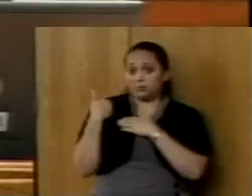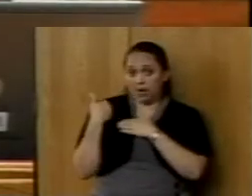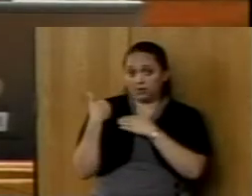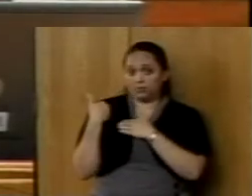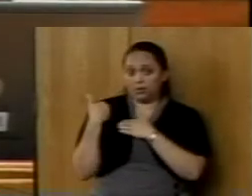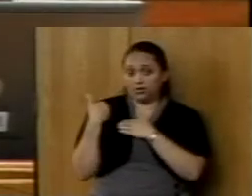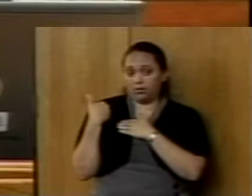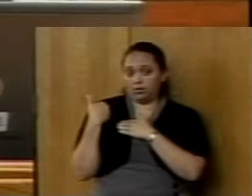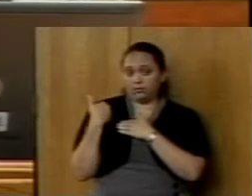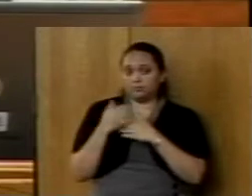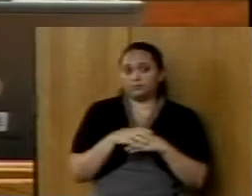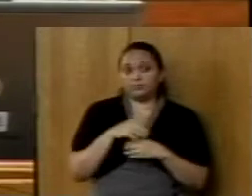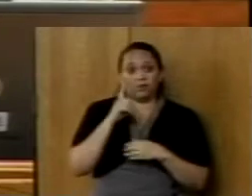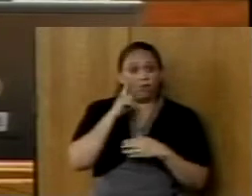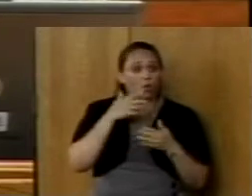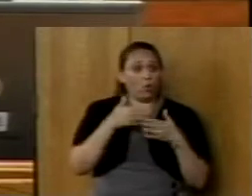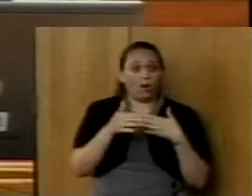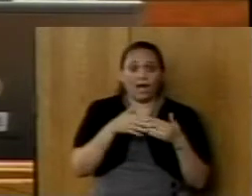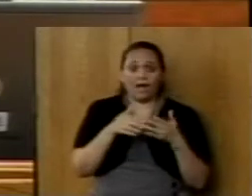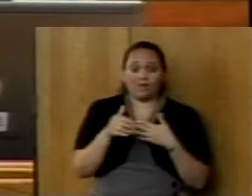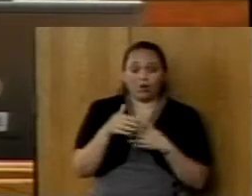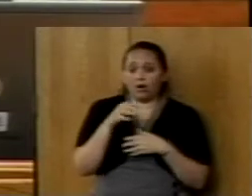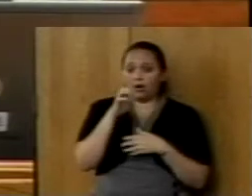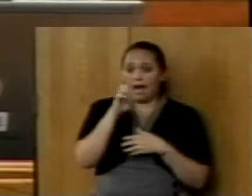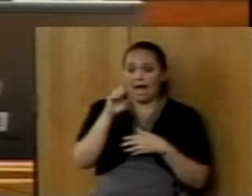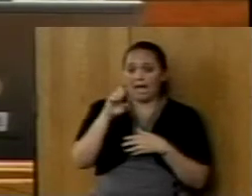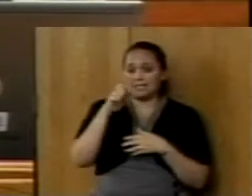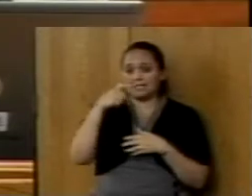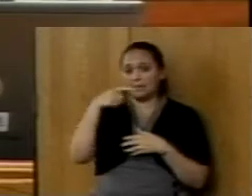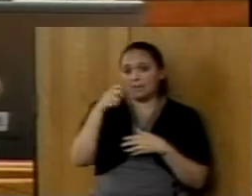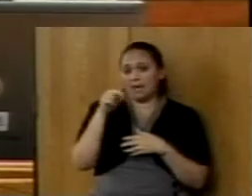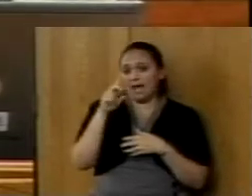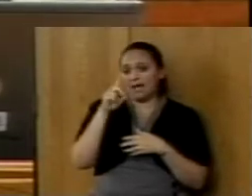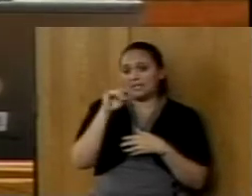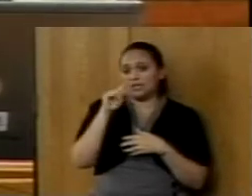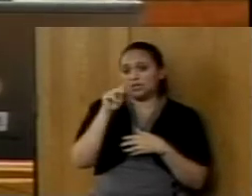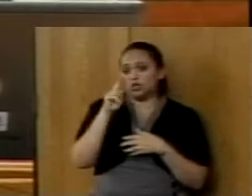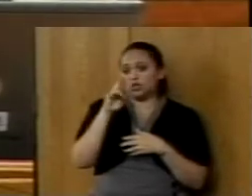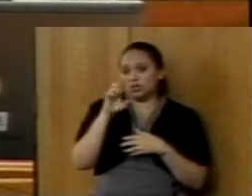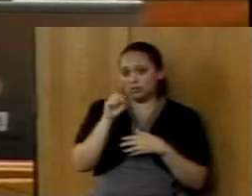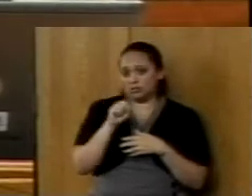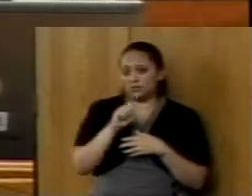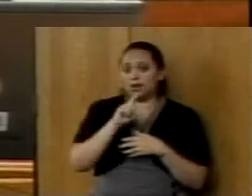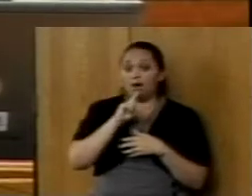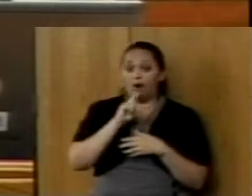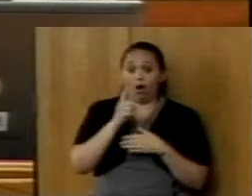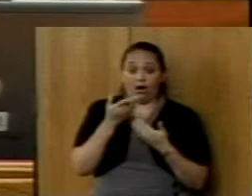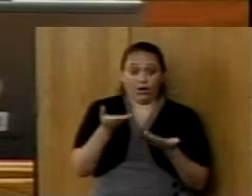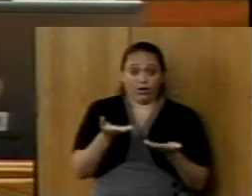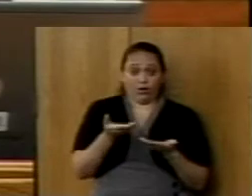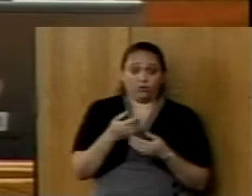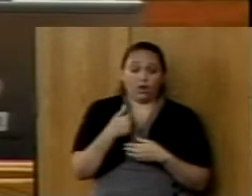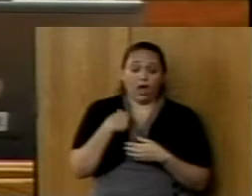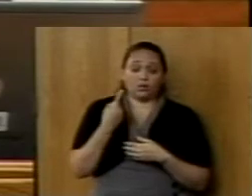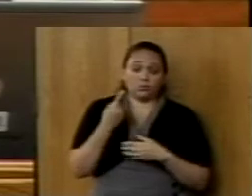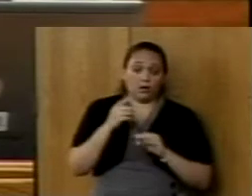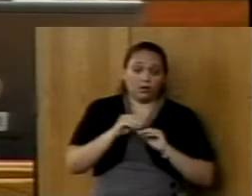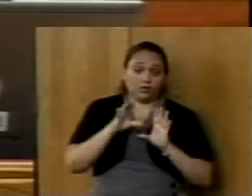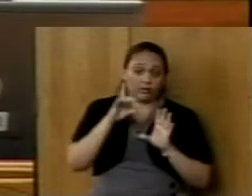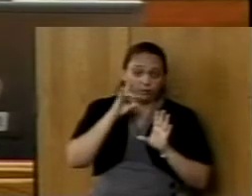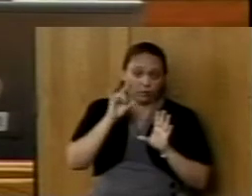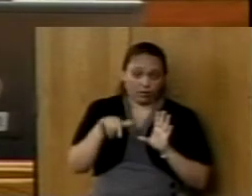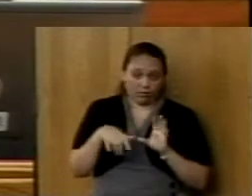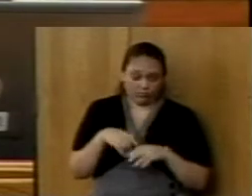responsible for whatever expenditures are incurred. So I just want a clarification on that. Dr.